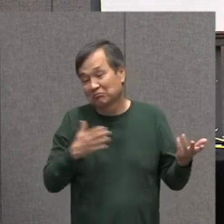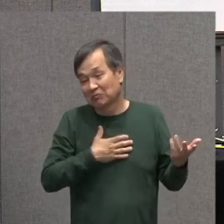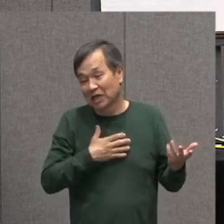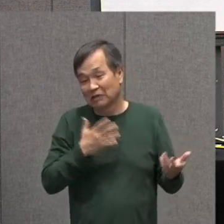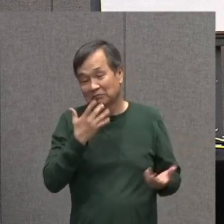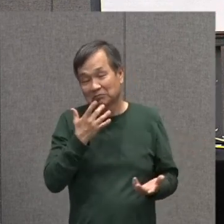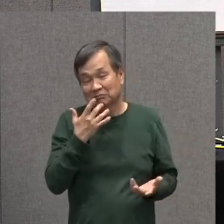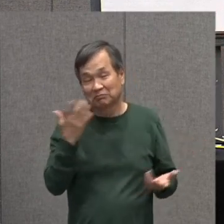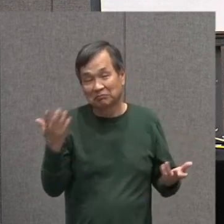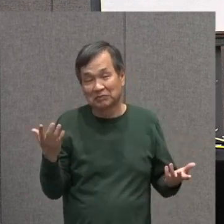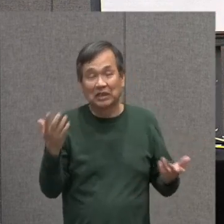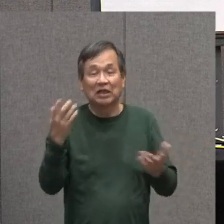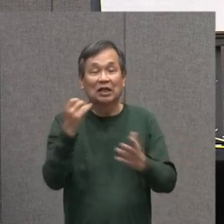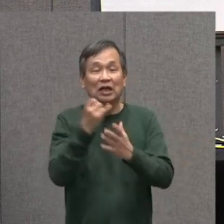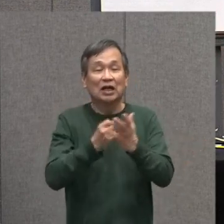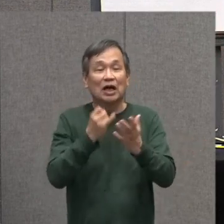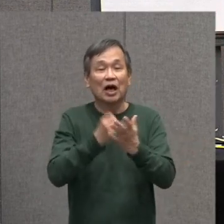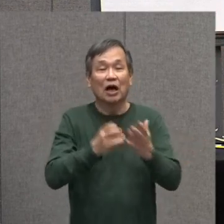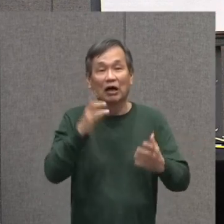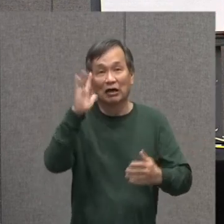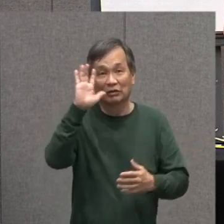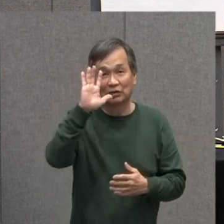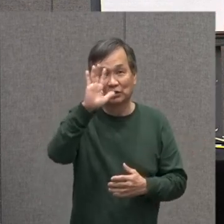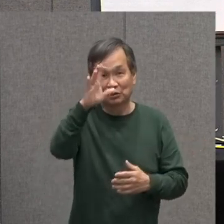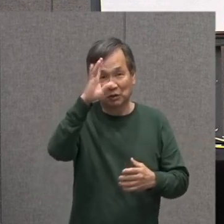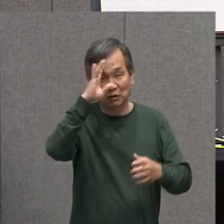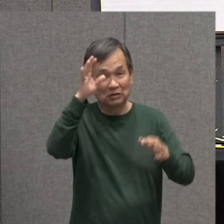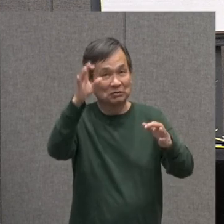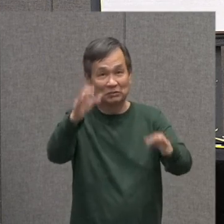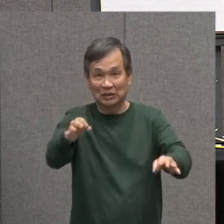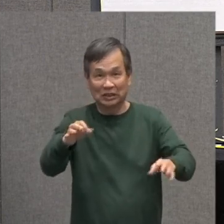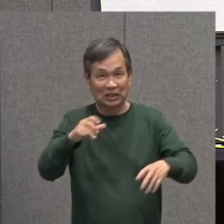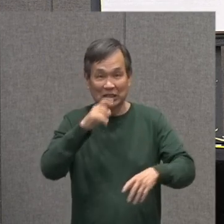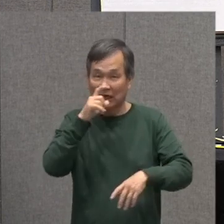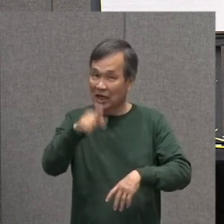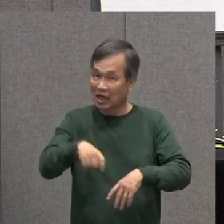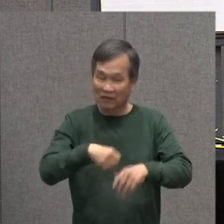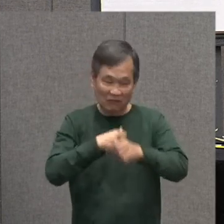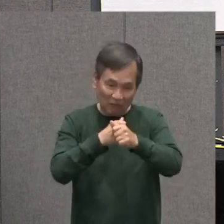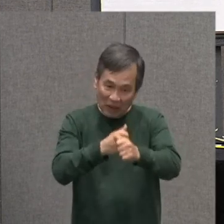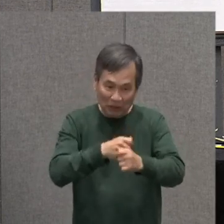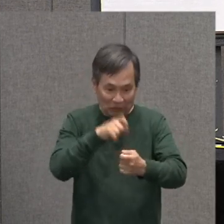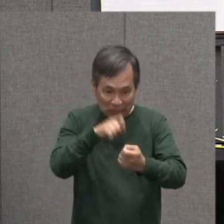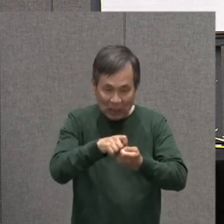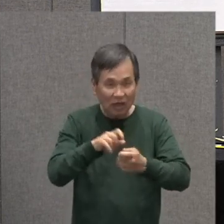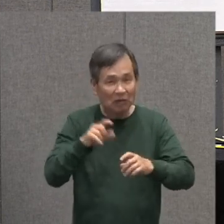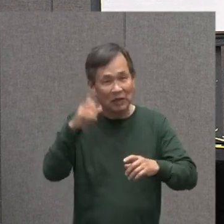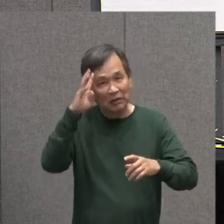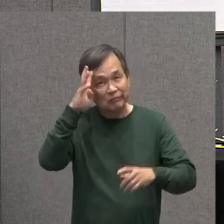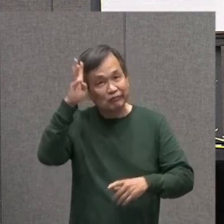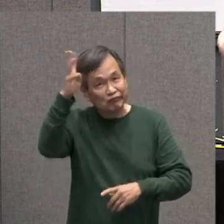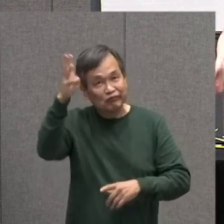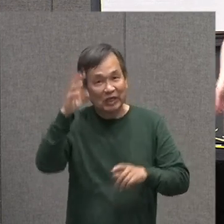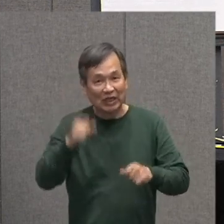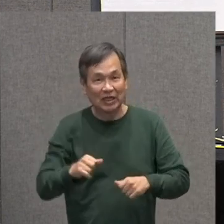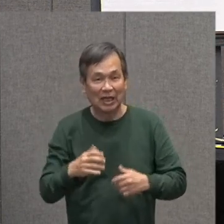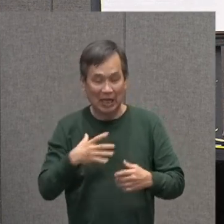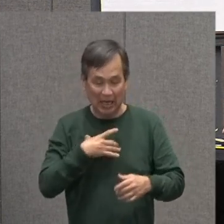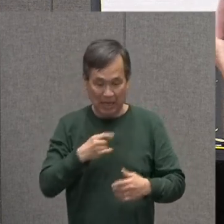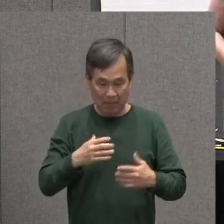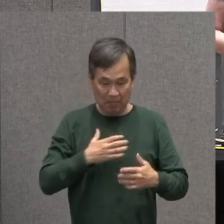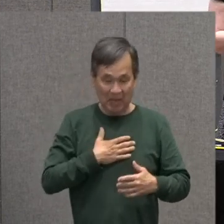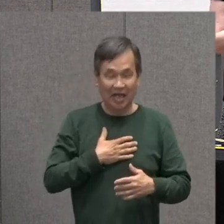And sometimes in art, you make choices just because that's what you want it to look like. I think I'm going to have mine coming down, sort of like hair.